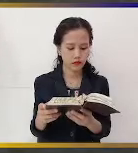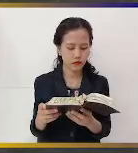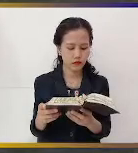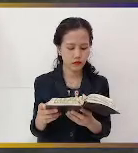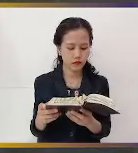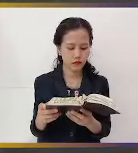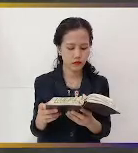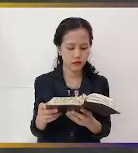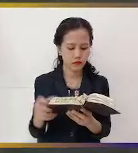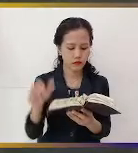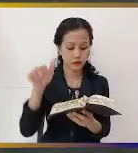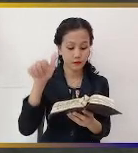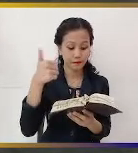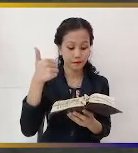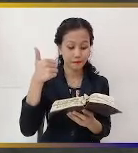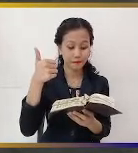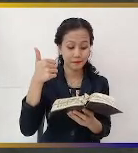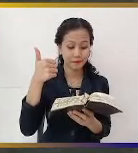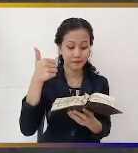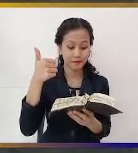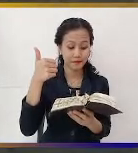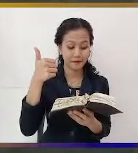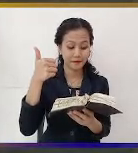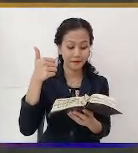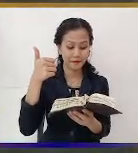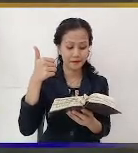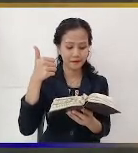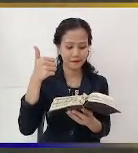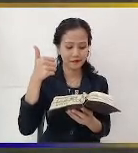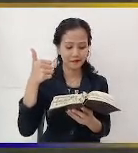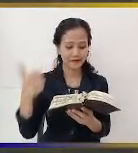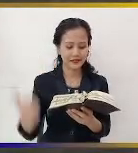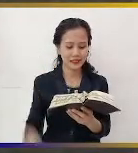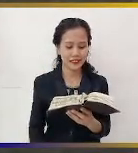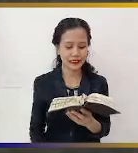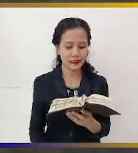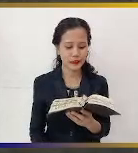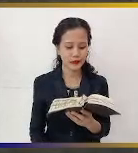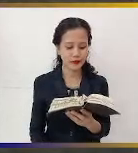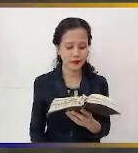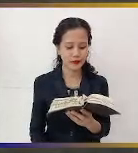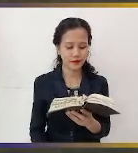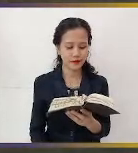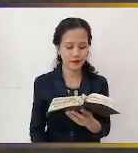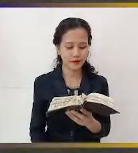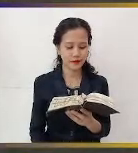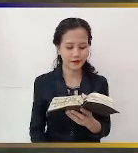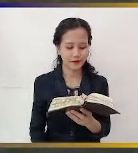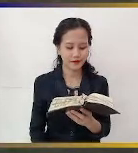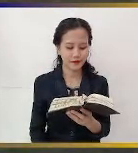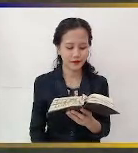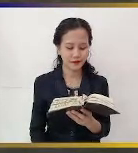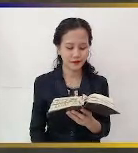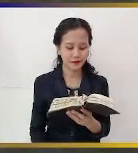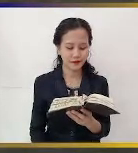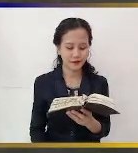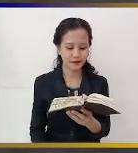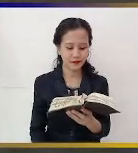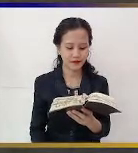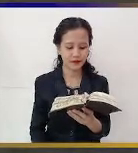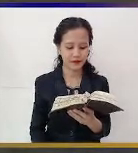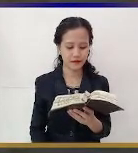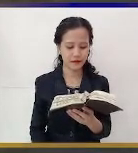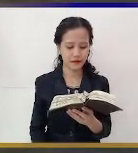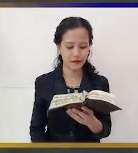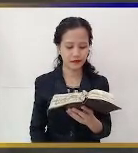a people? And the speech pleased the Lord, that Solomon had asked